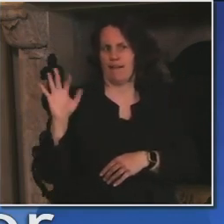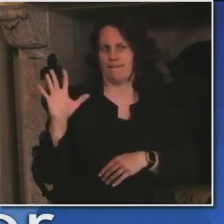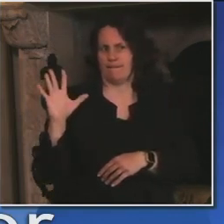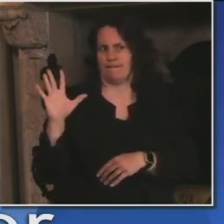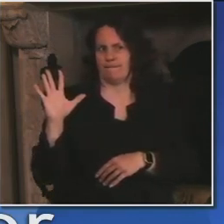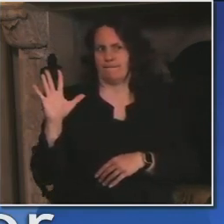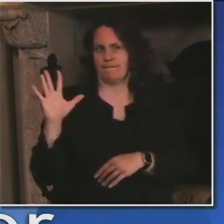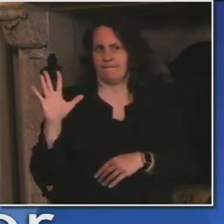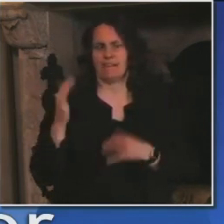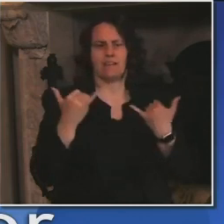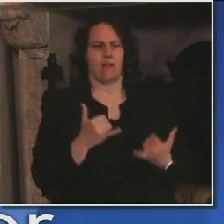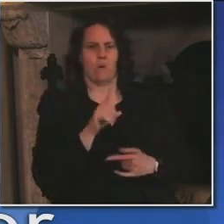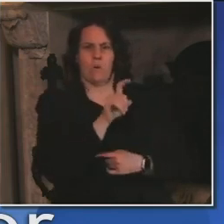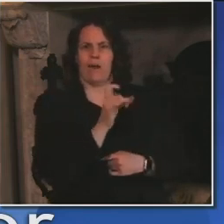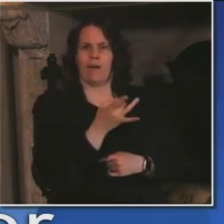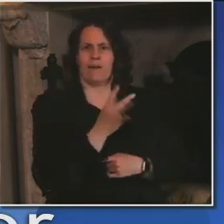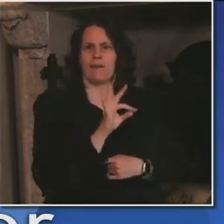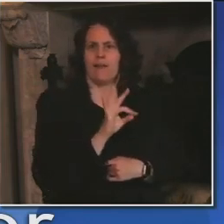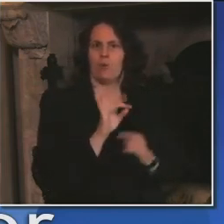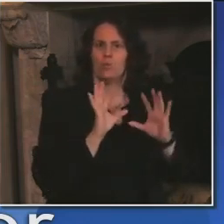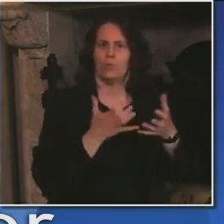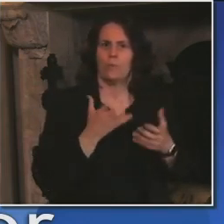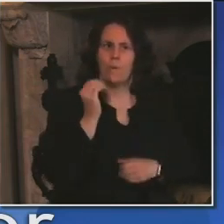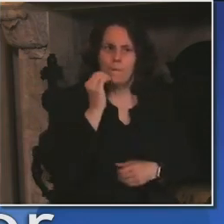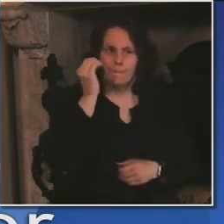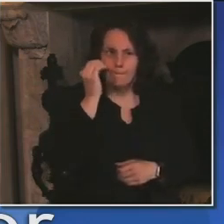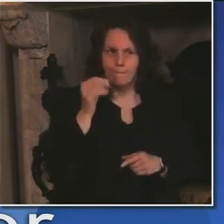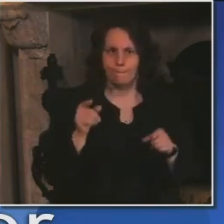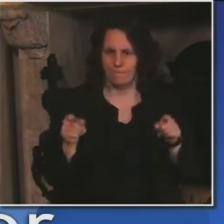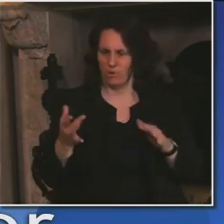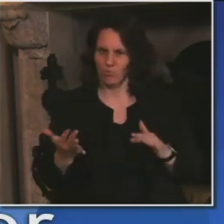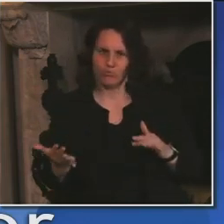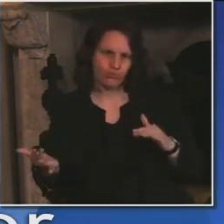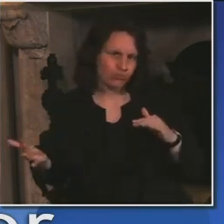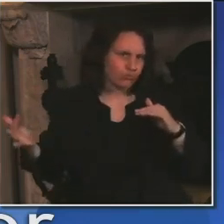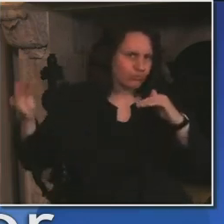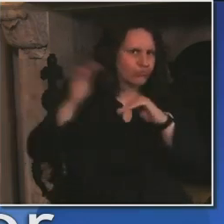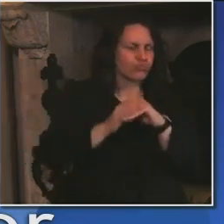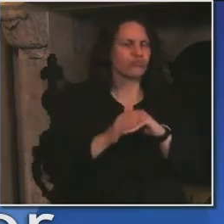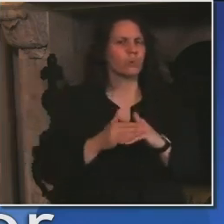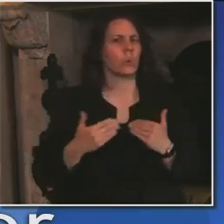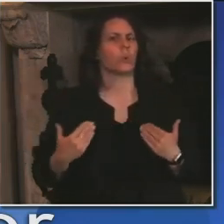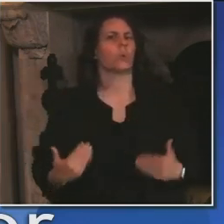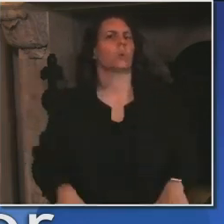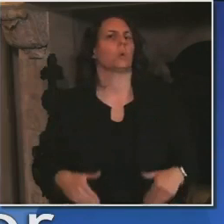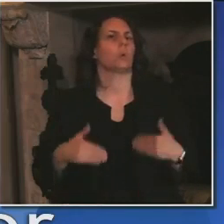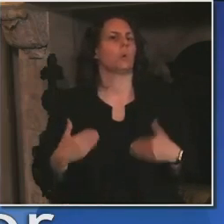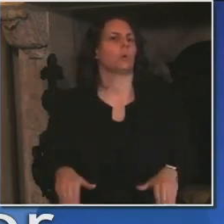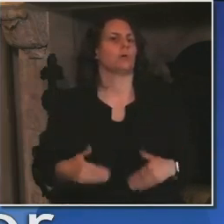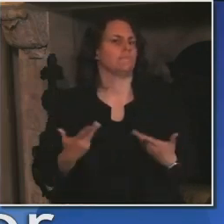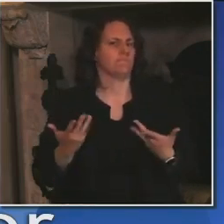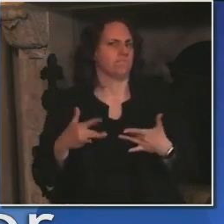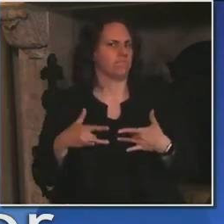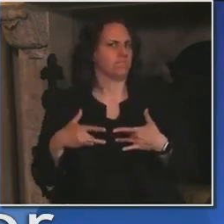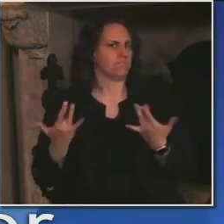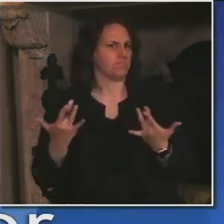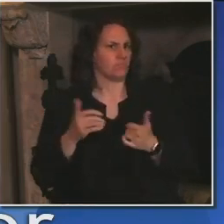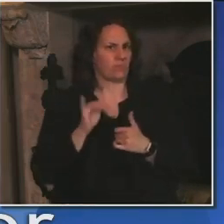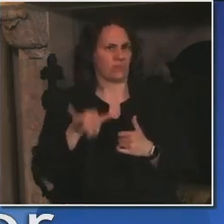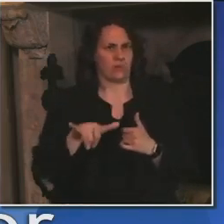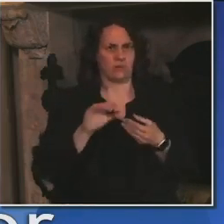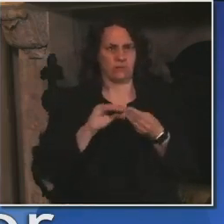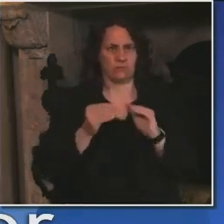know why that there is that increase, if it's due to the close proximity of folks living